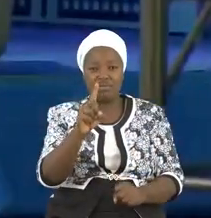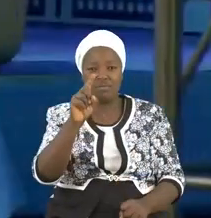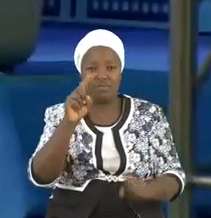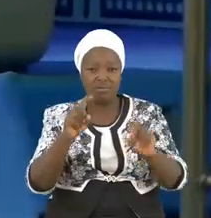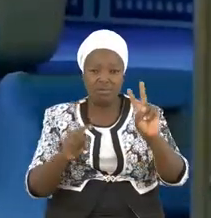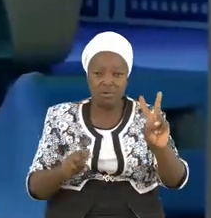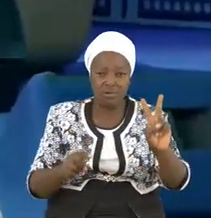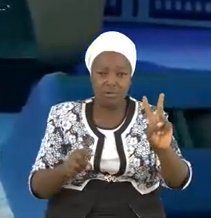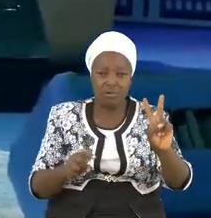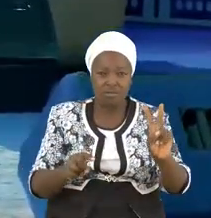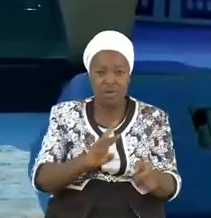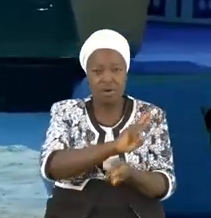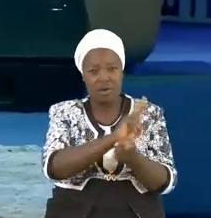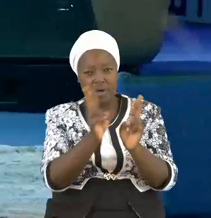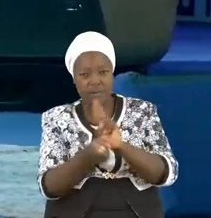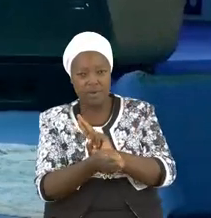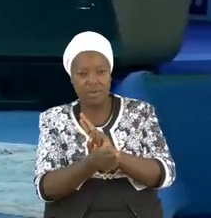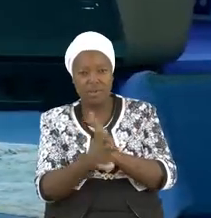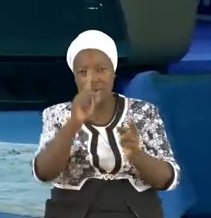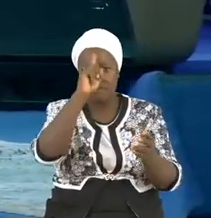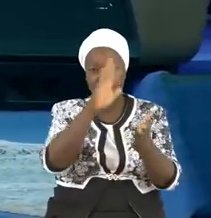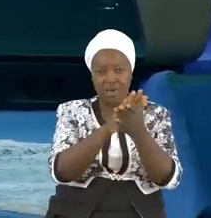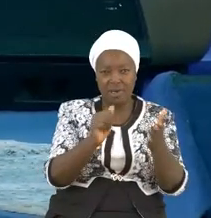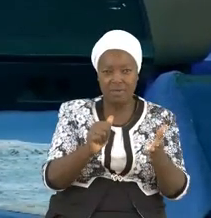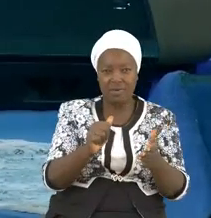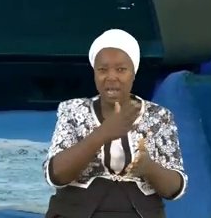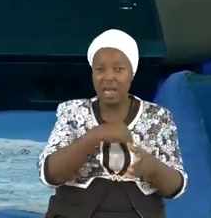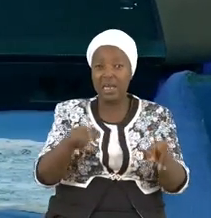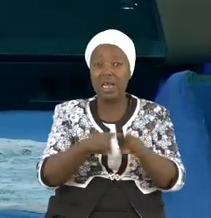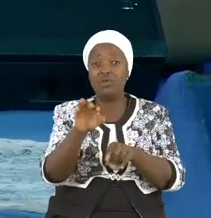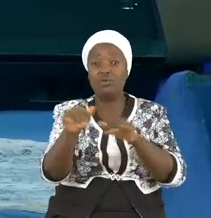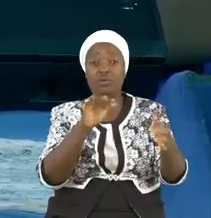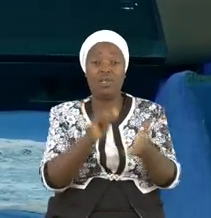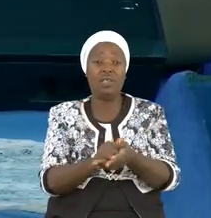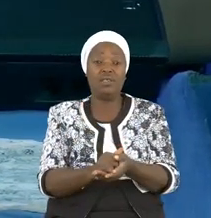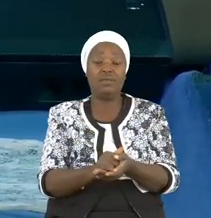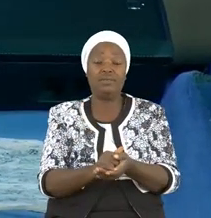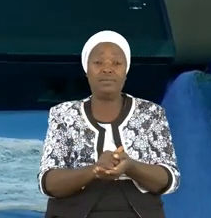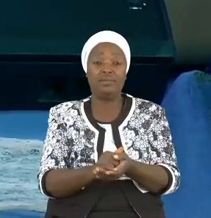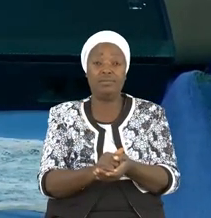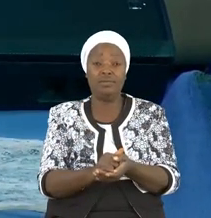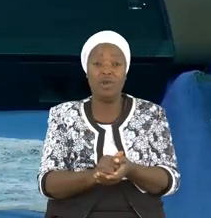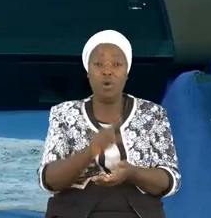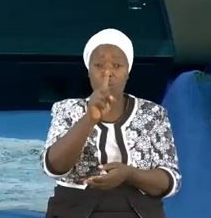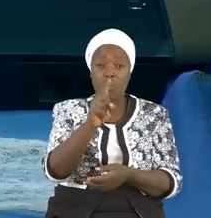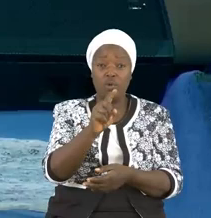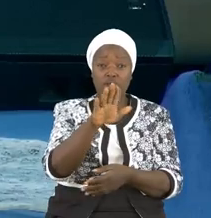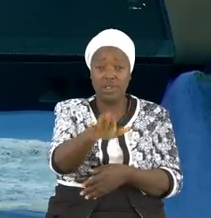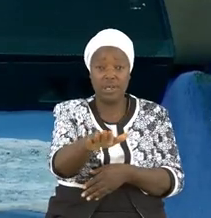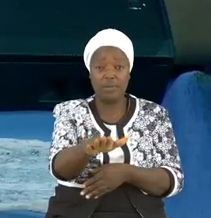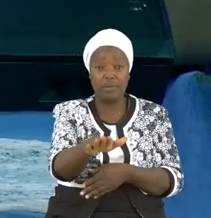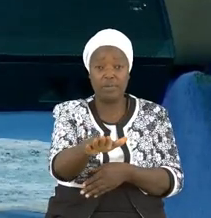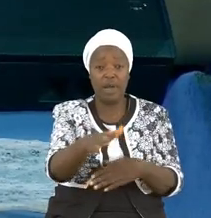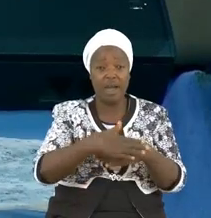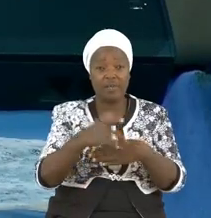repent, believe. And as you do that, one step after the other, that's how